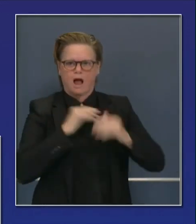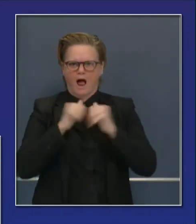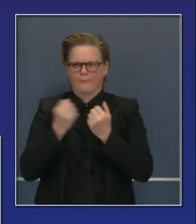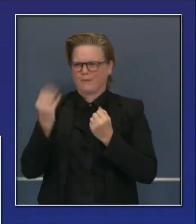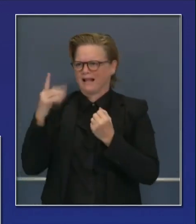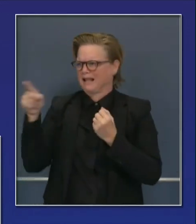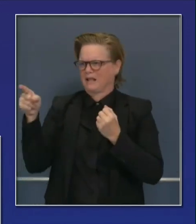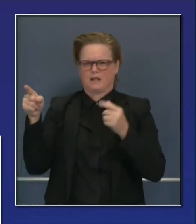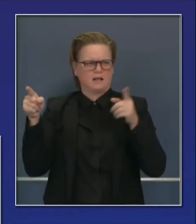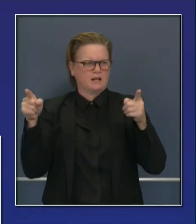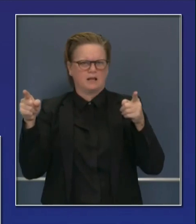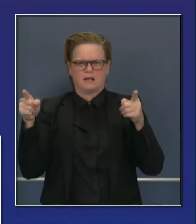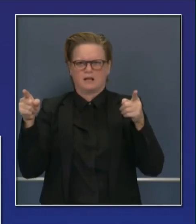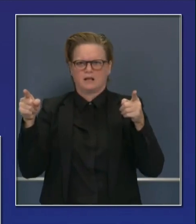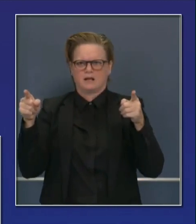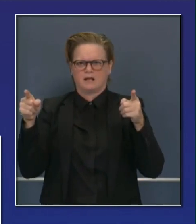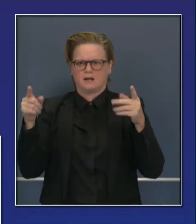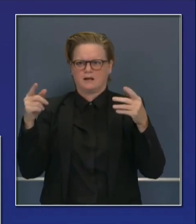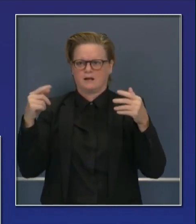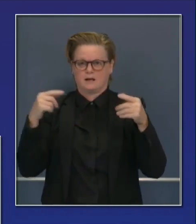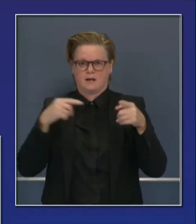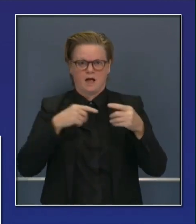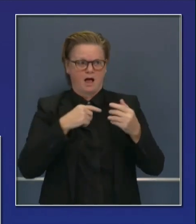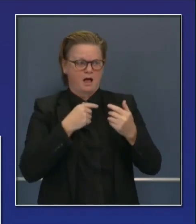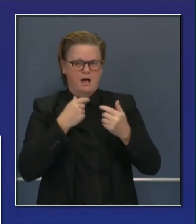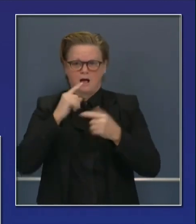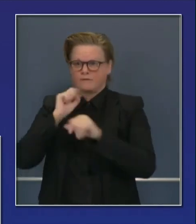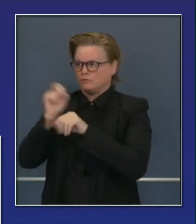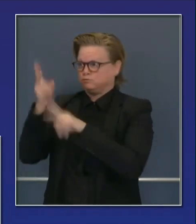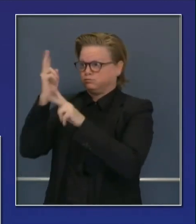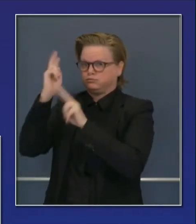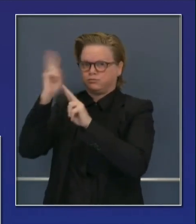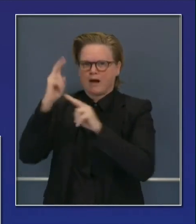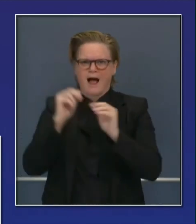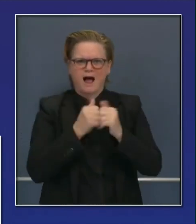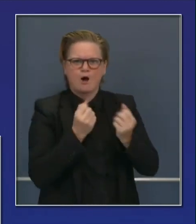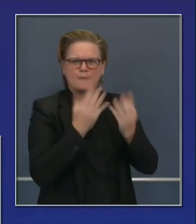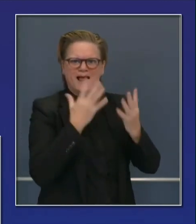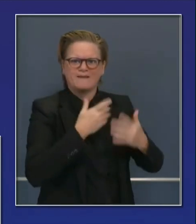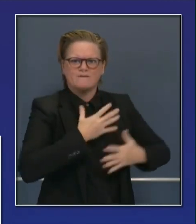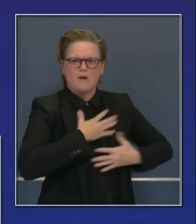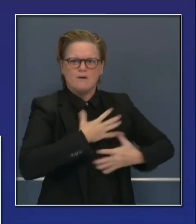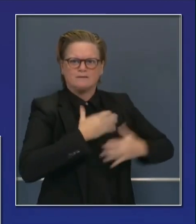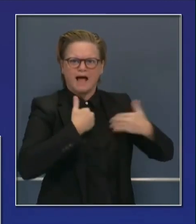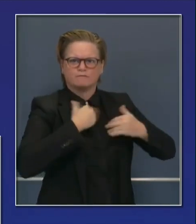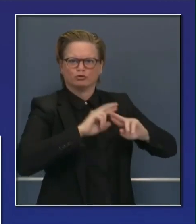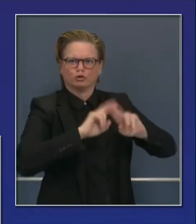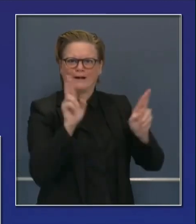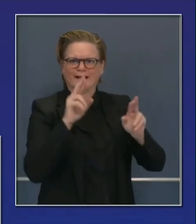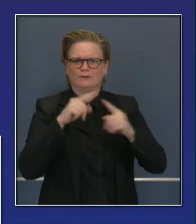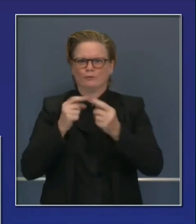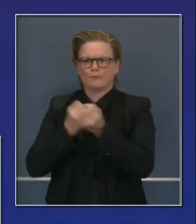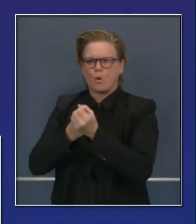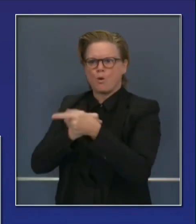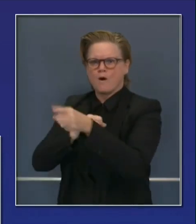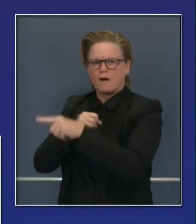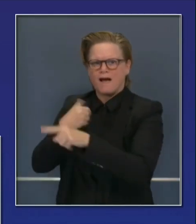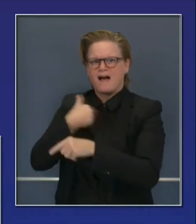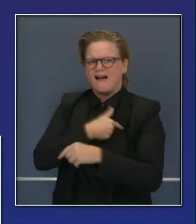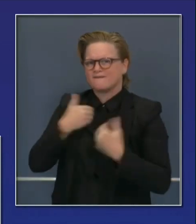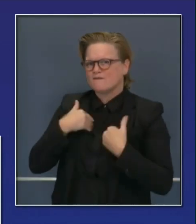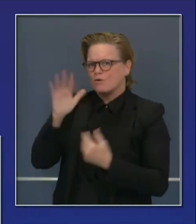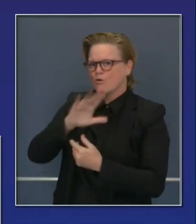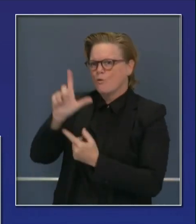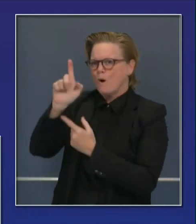professionals. Ventilators, we've been very, very active. You can see here on this slide, over 21,000 ventilators in the